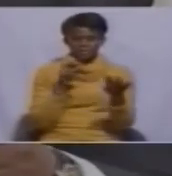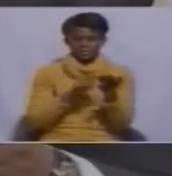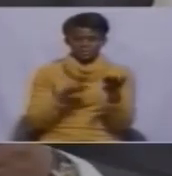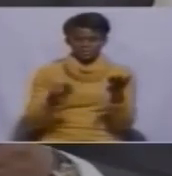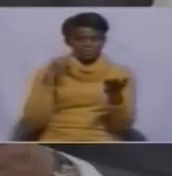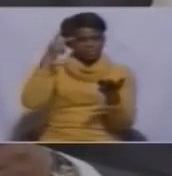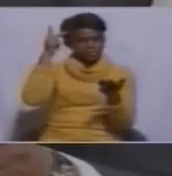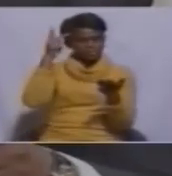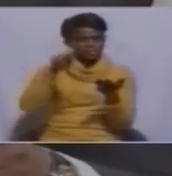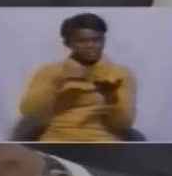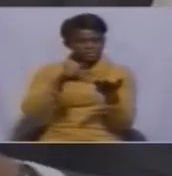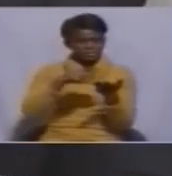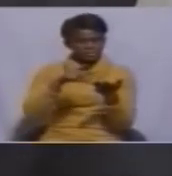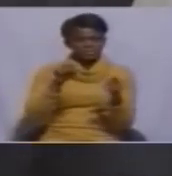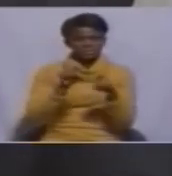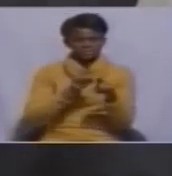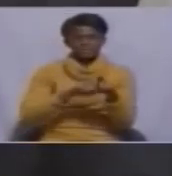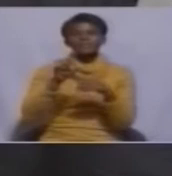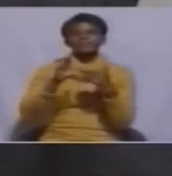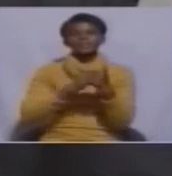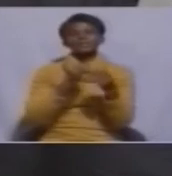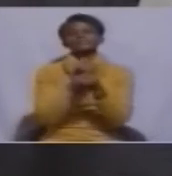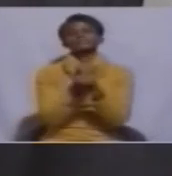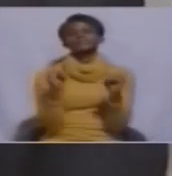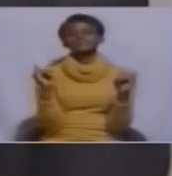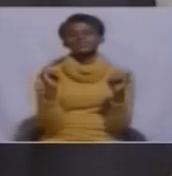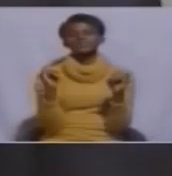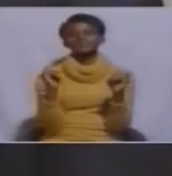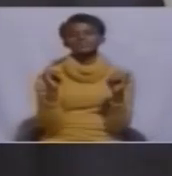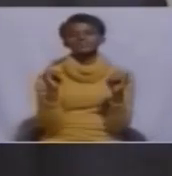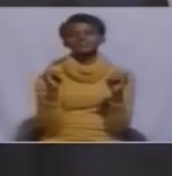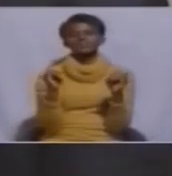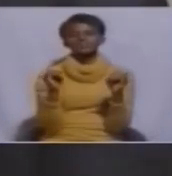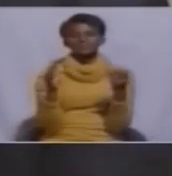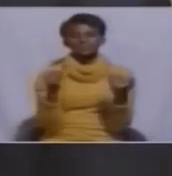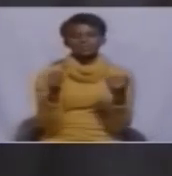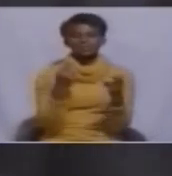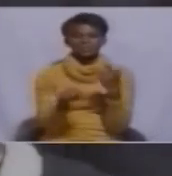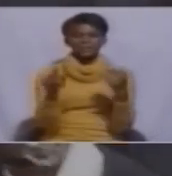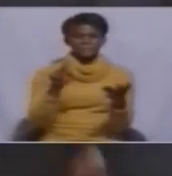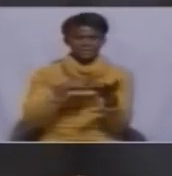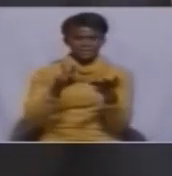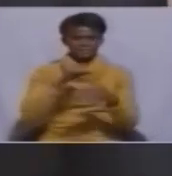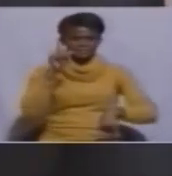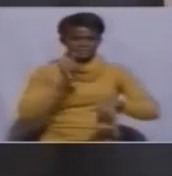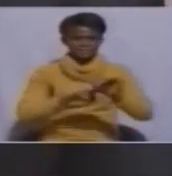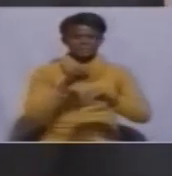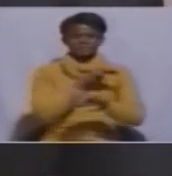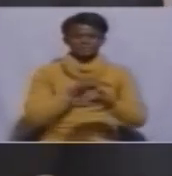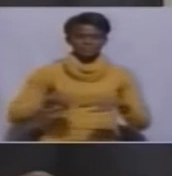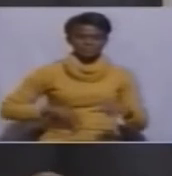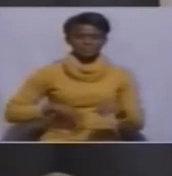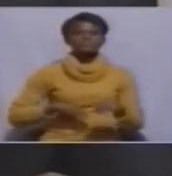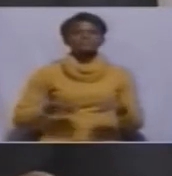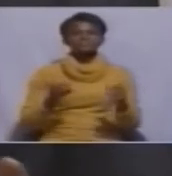that political party and retain the seat as an independent. What's the rationale here? The rationale is that if the party expelled this member,